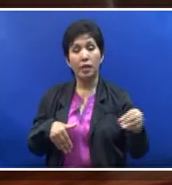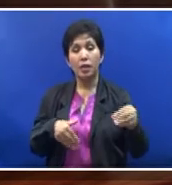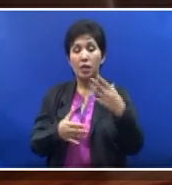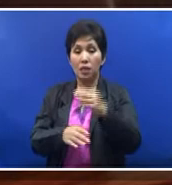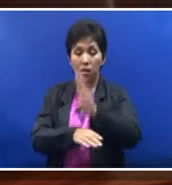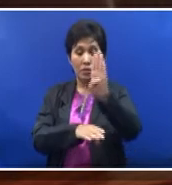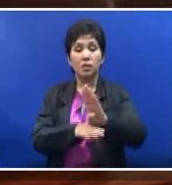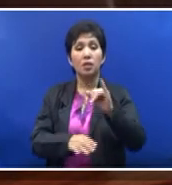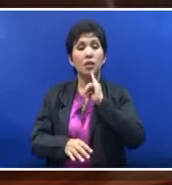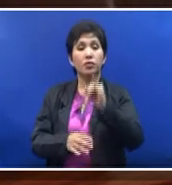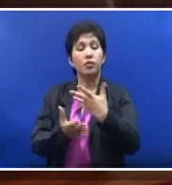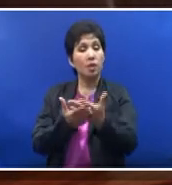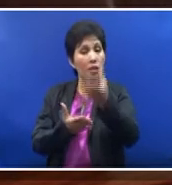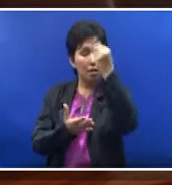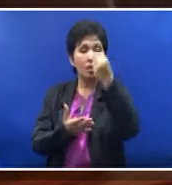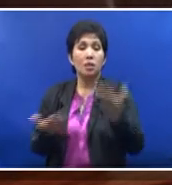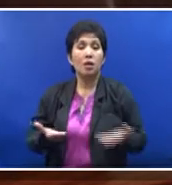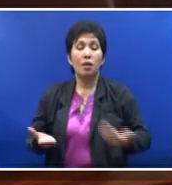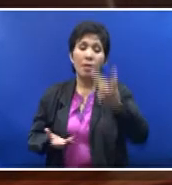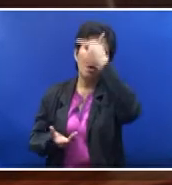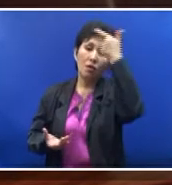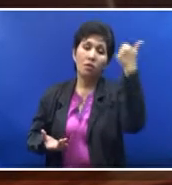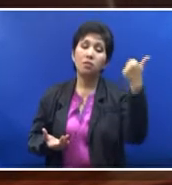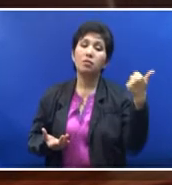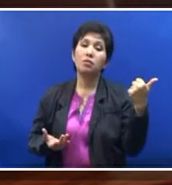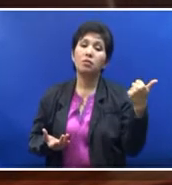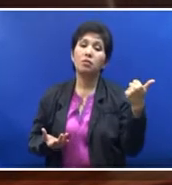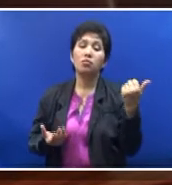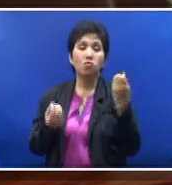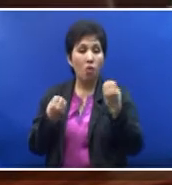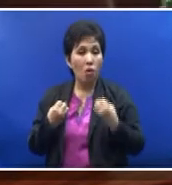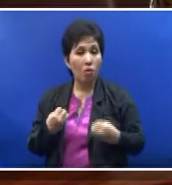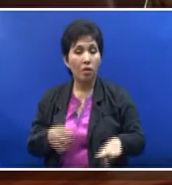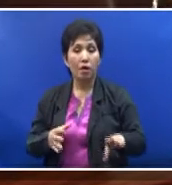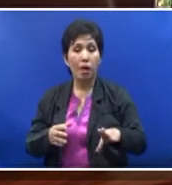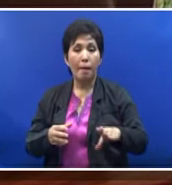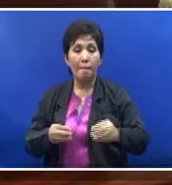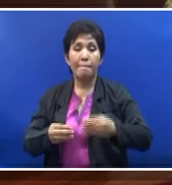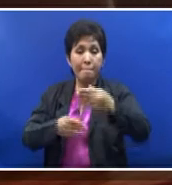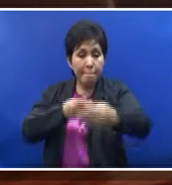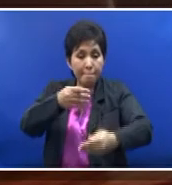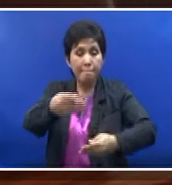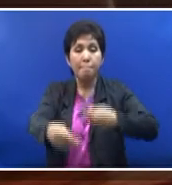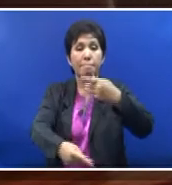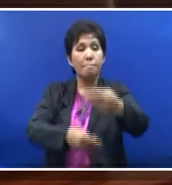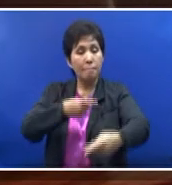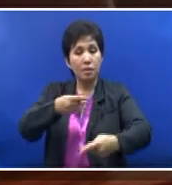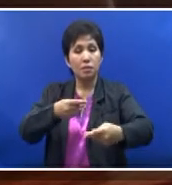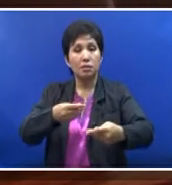learned. Okay, learn here because it has already been passed down from generation to